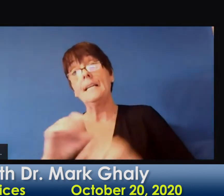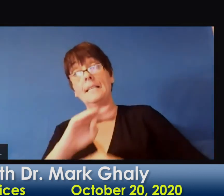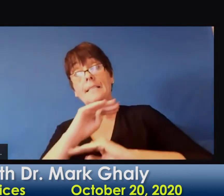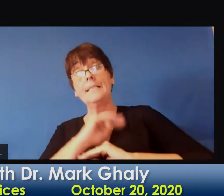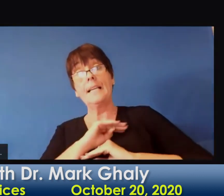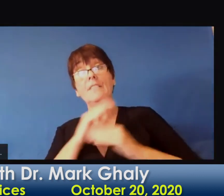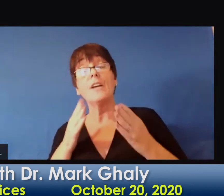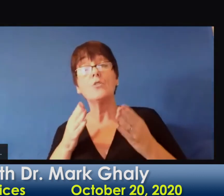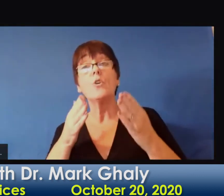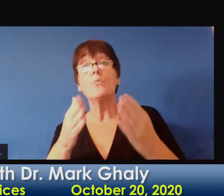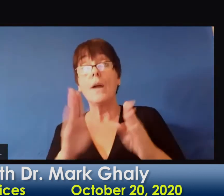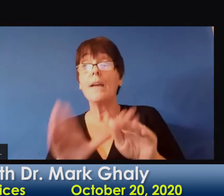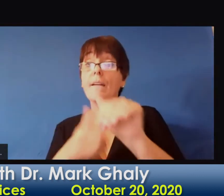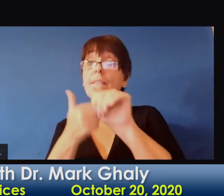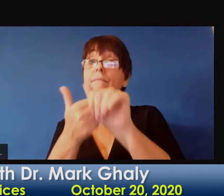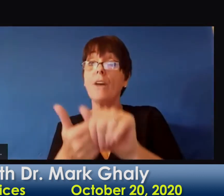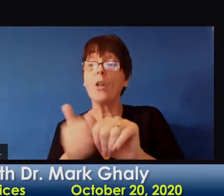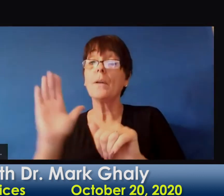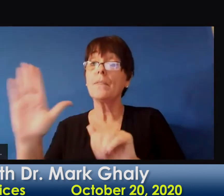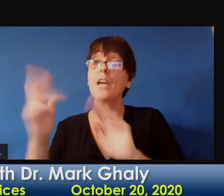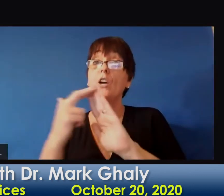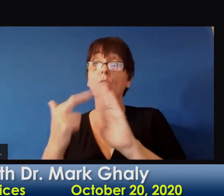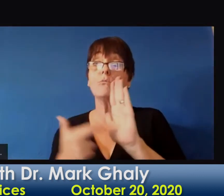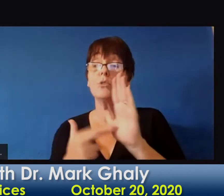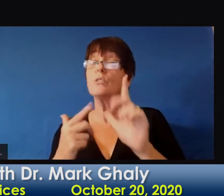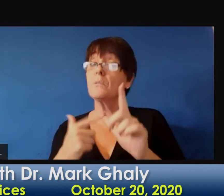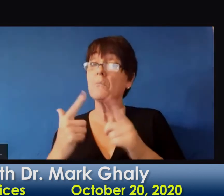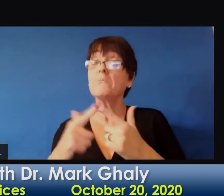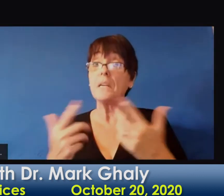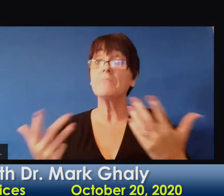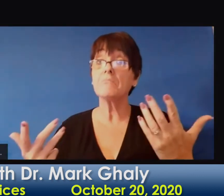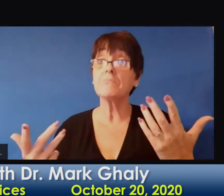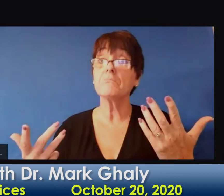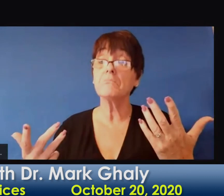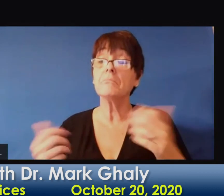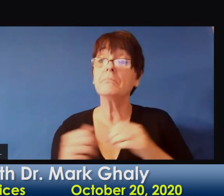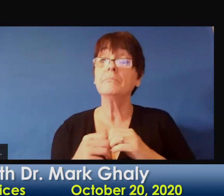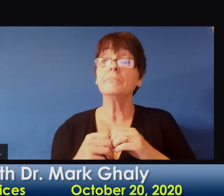satisfactory way following the public health guidance, there will be